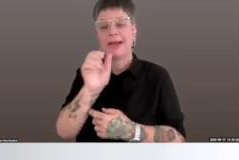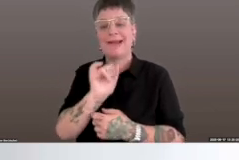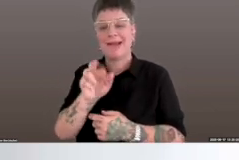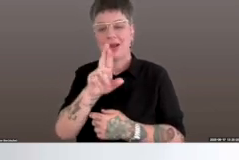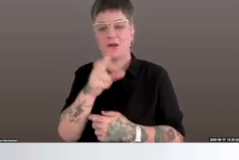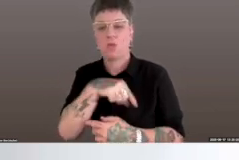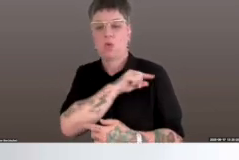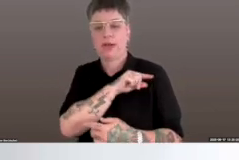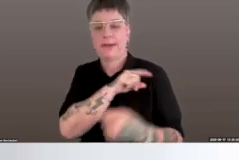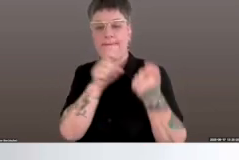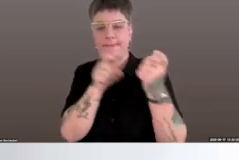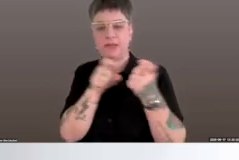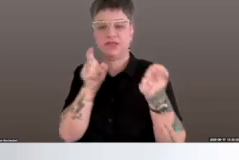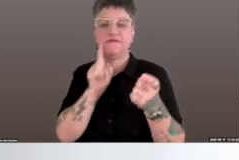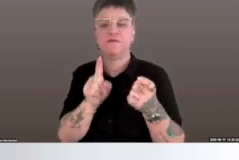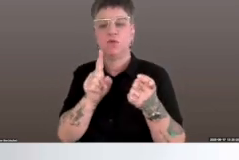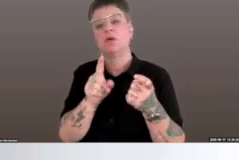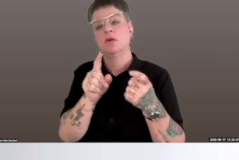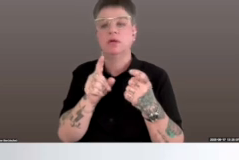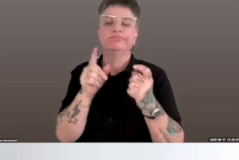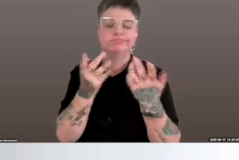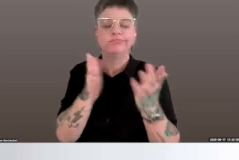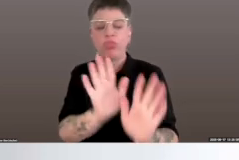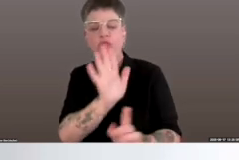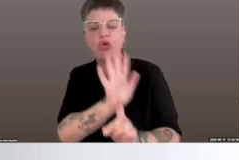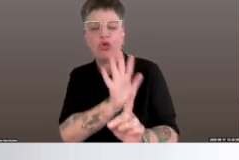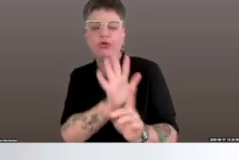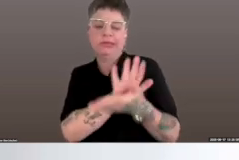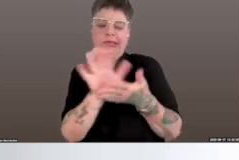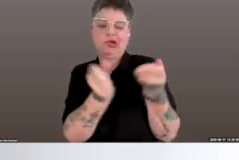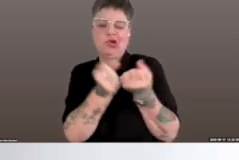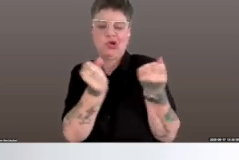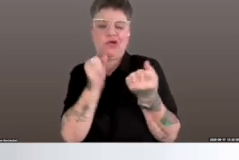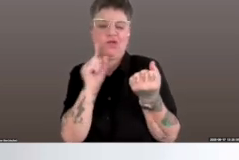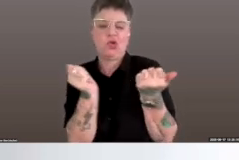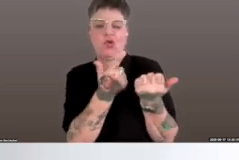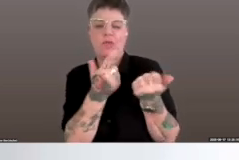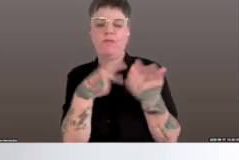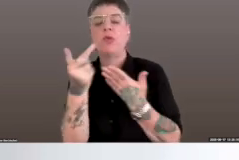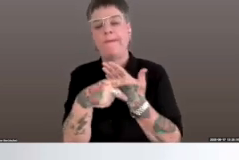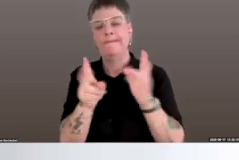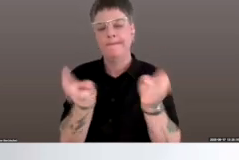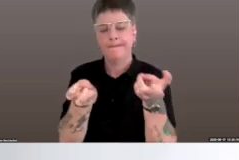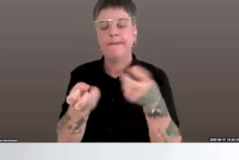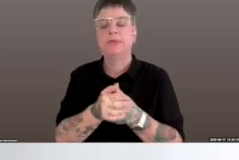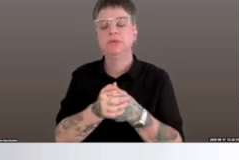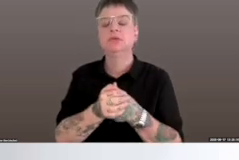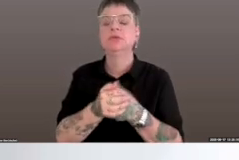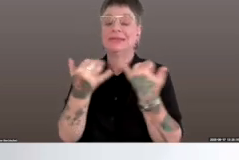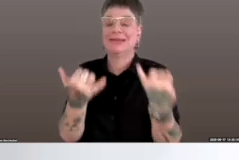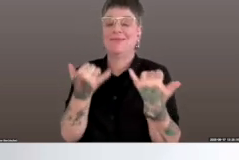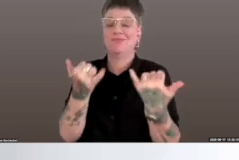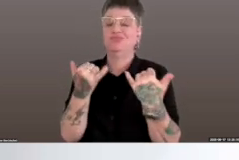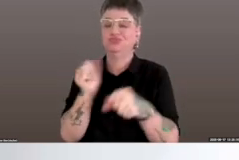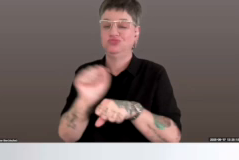for their respective Clean Cars for All programs. CARB staff is currently working with the air districts to